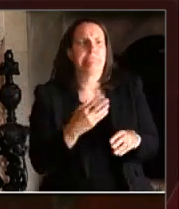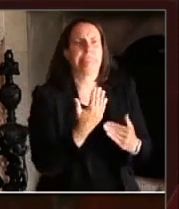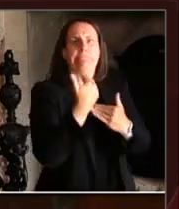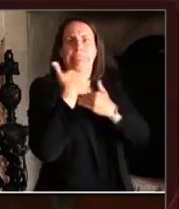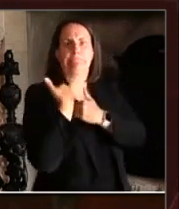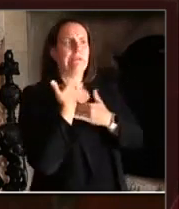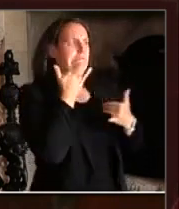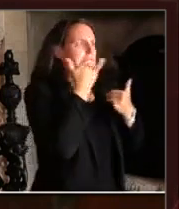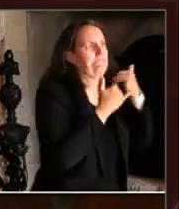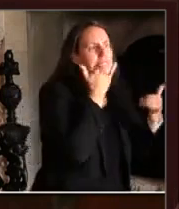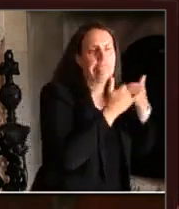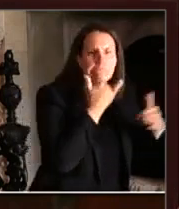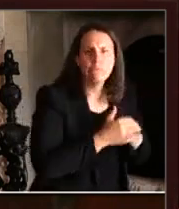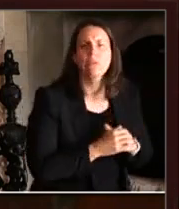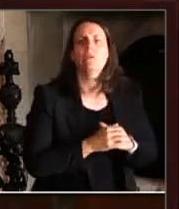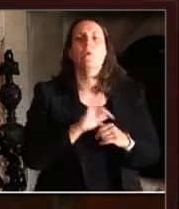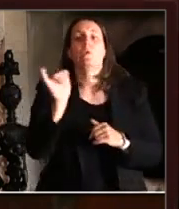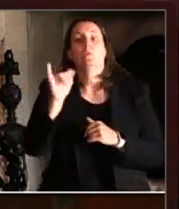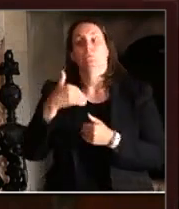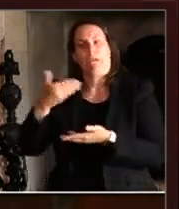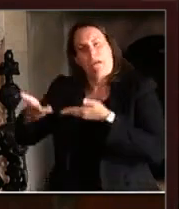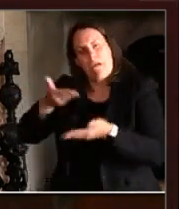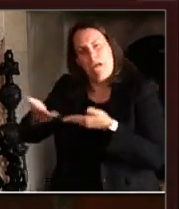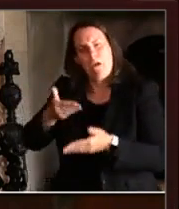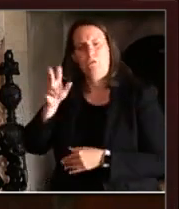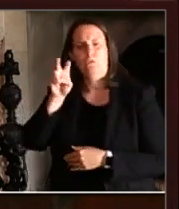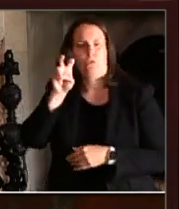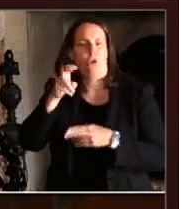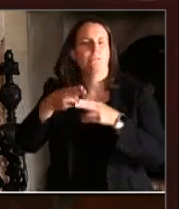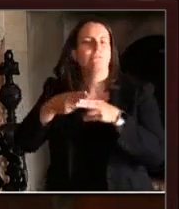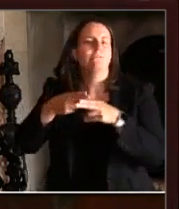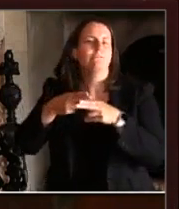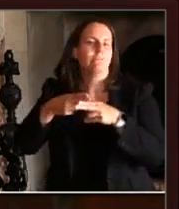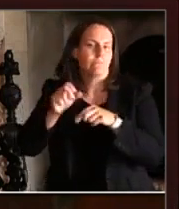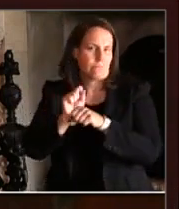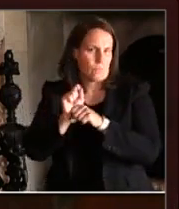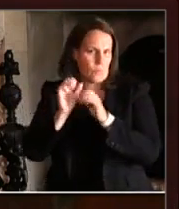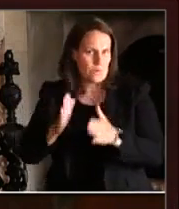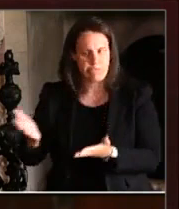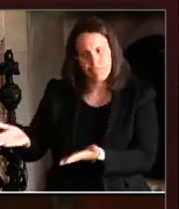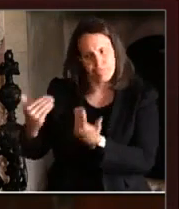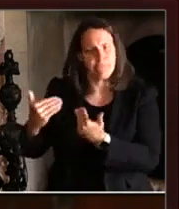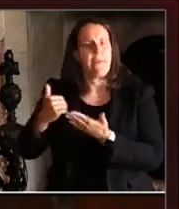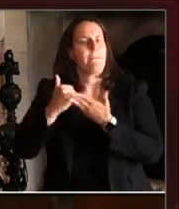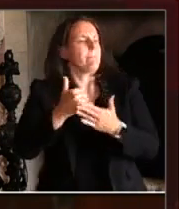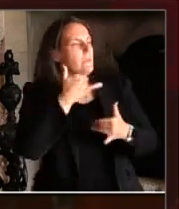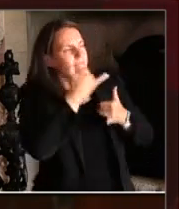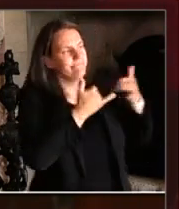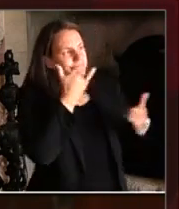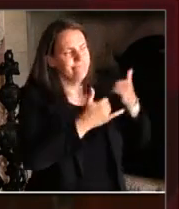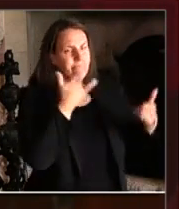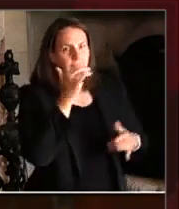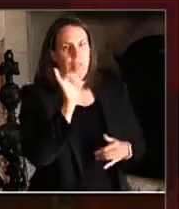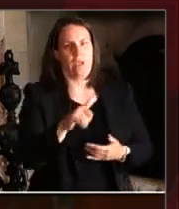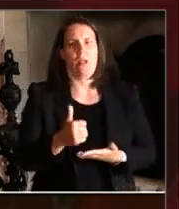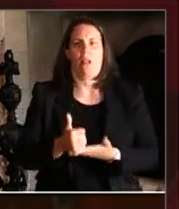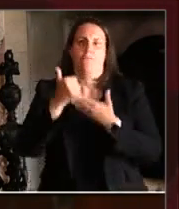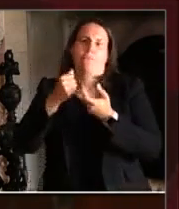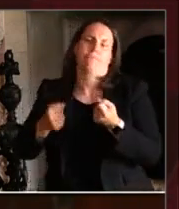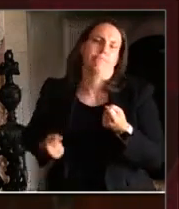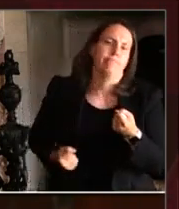disease and contact investigations. And to date, we have conducted more than 9,000 disease and